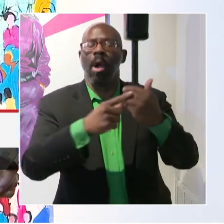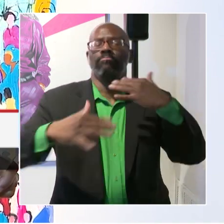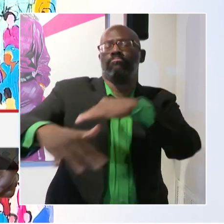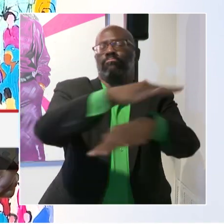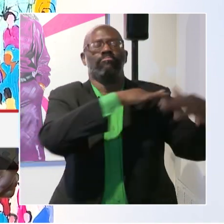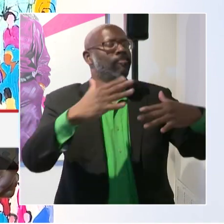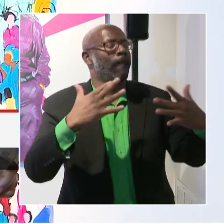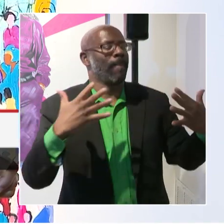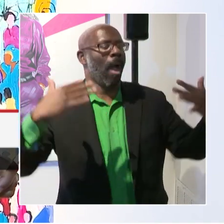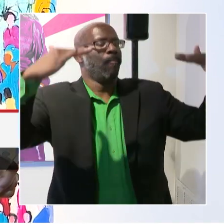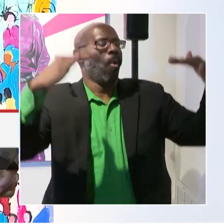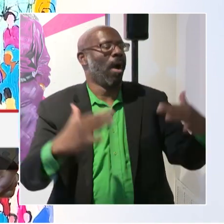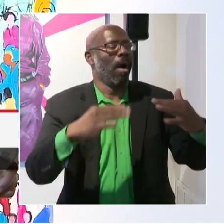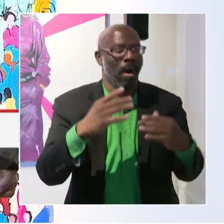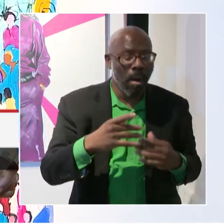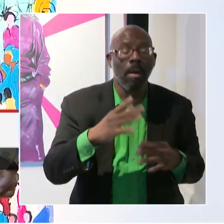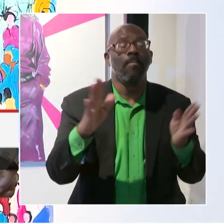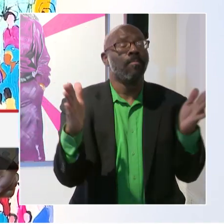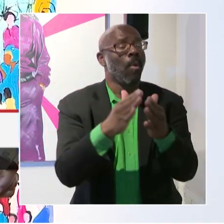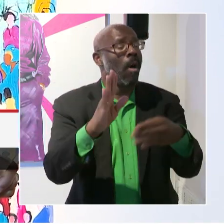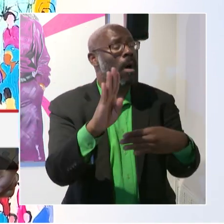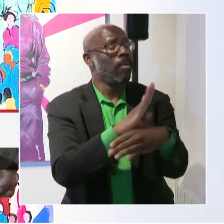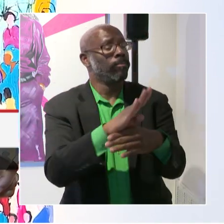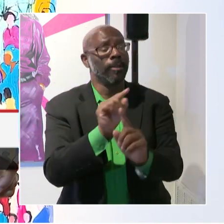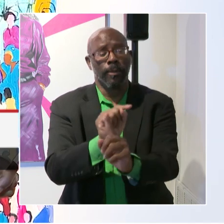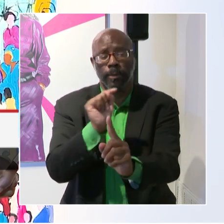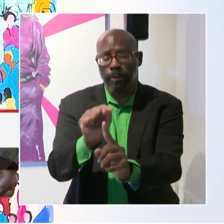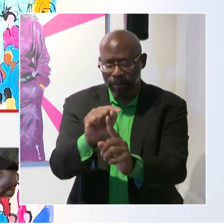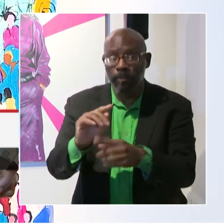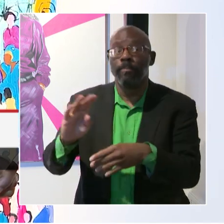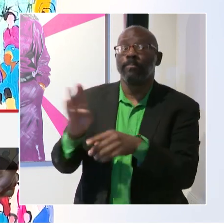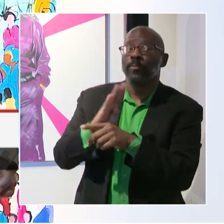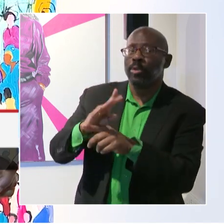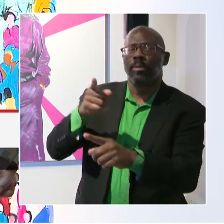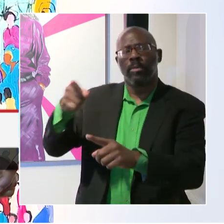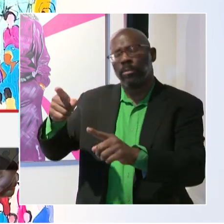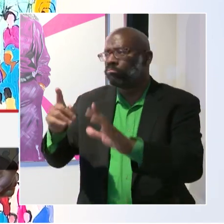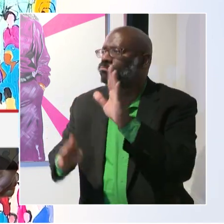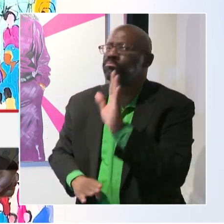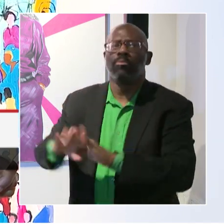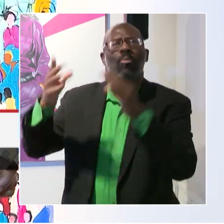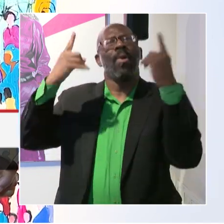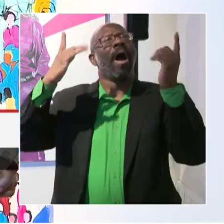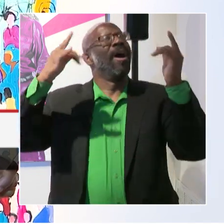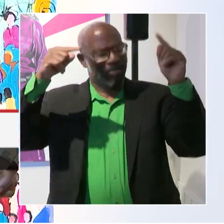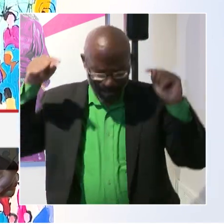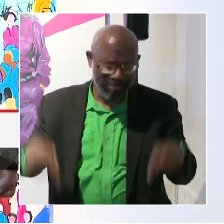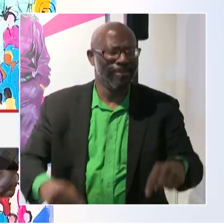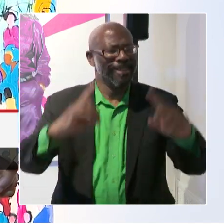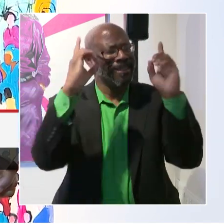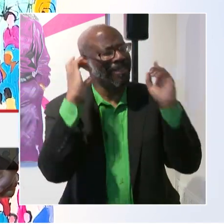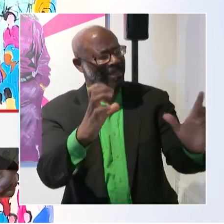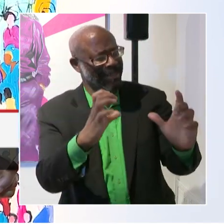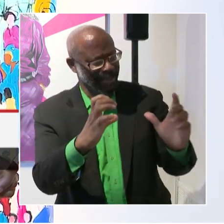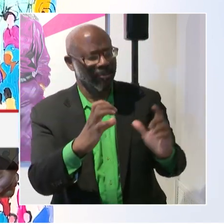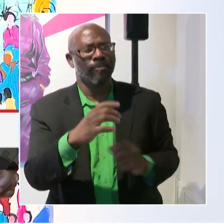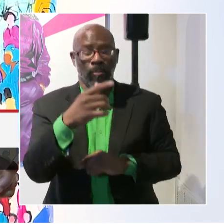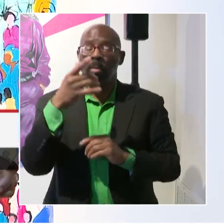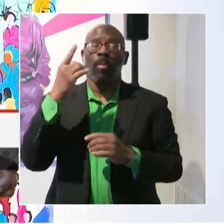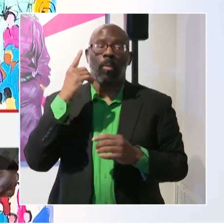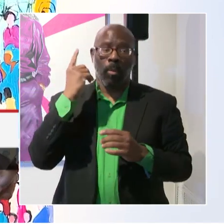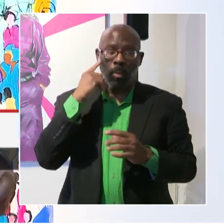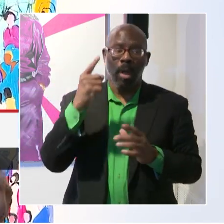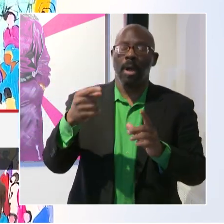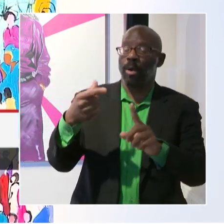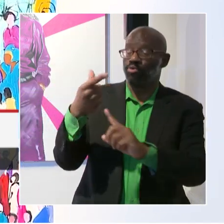businesses continue to thrive here in the District of Columbia because they get this support like the grants that are coming today. And I'm grateful to Mayor Bowser for her leadership and